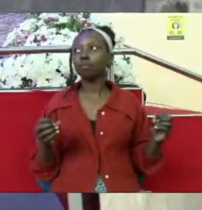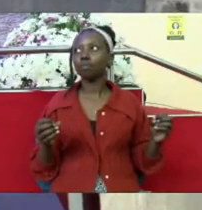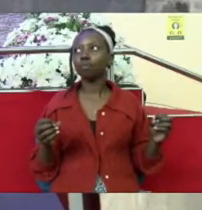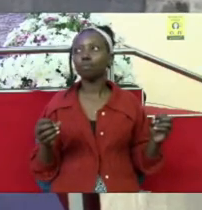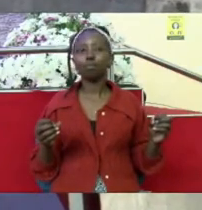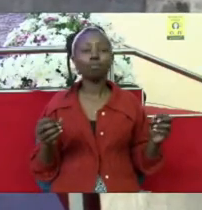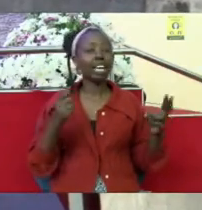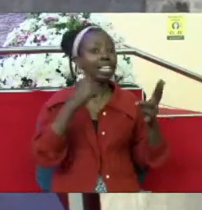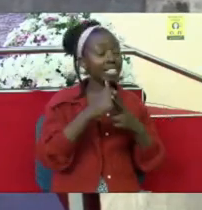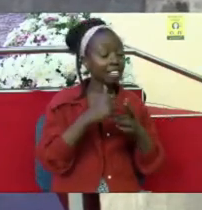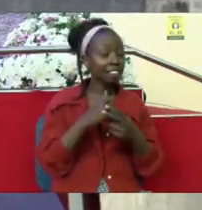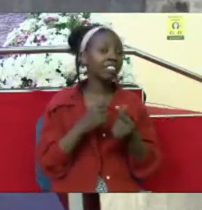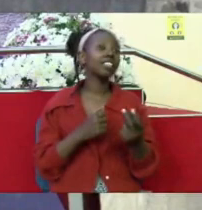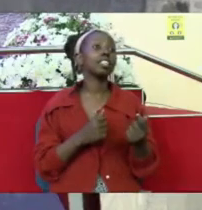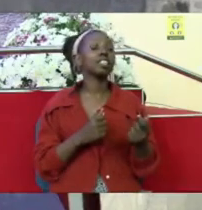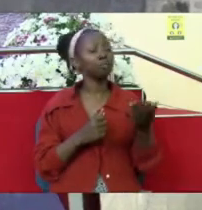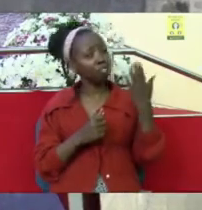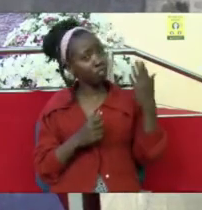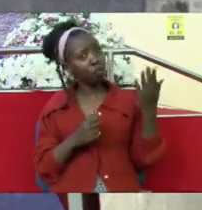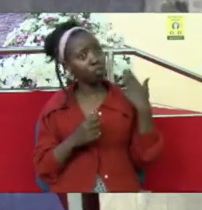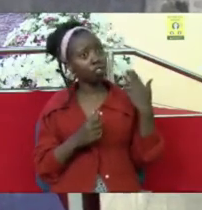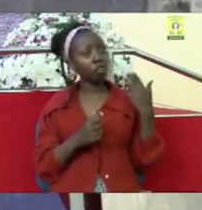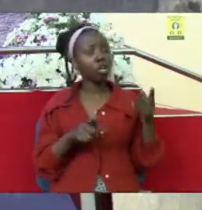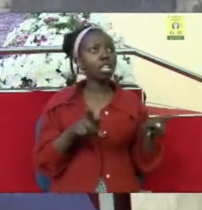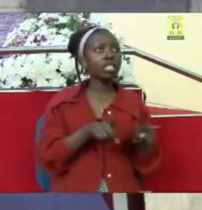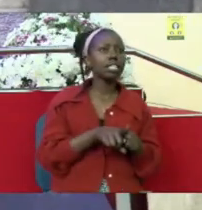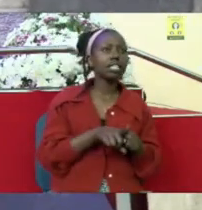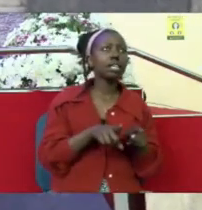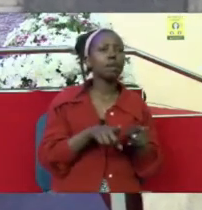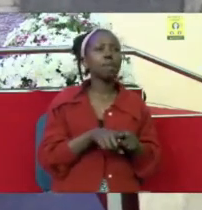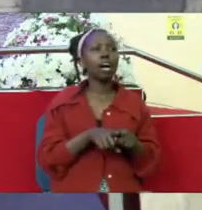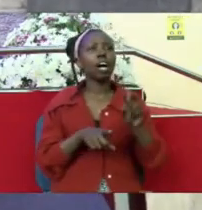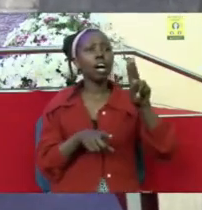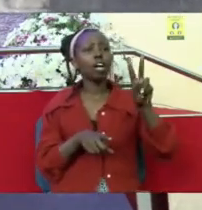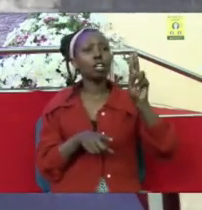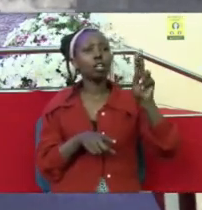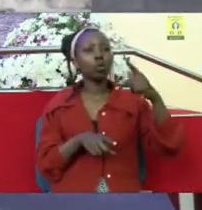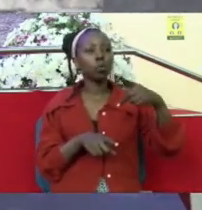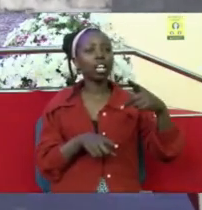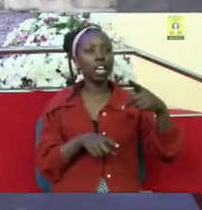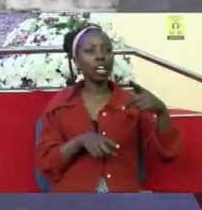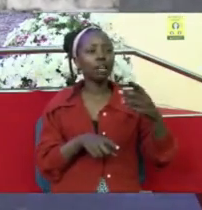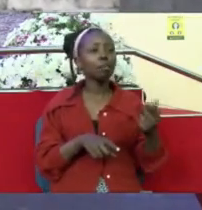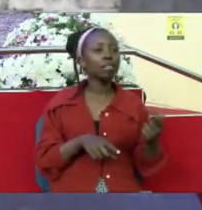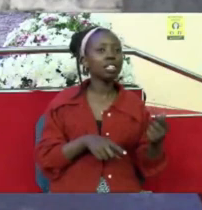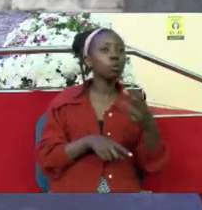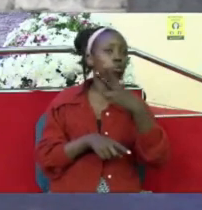Shilingi 7. The pound was 20 shillings. Pound ya Uingereza 20 shillings.